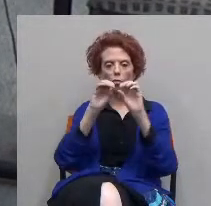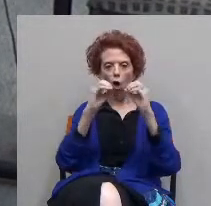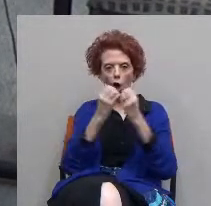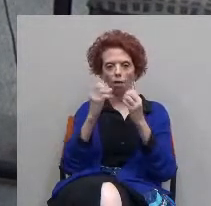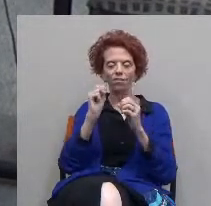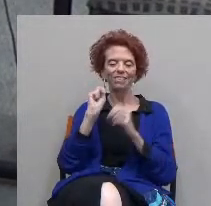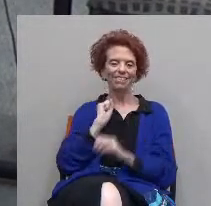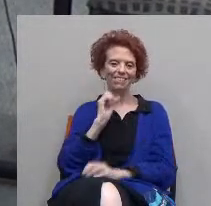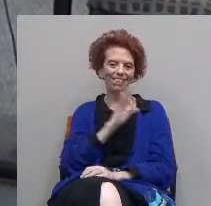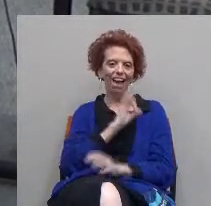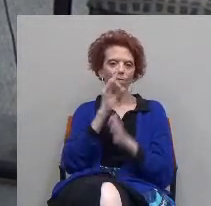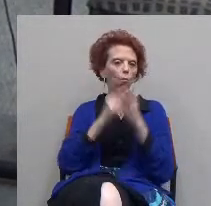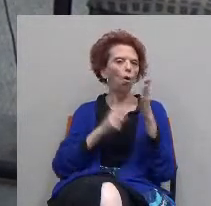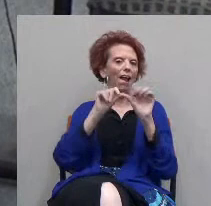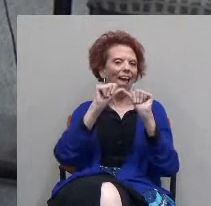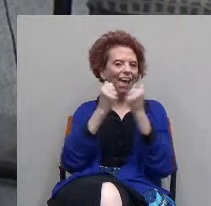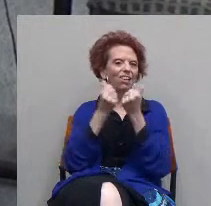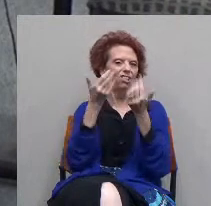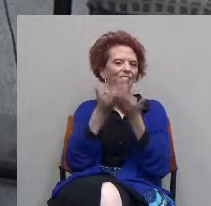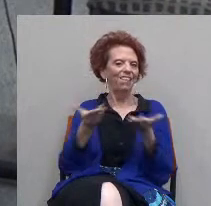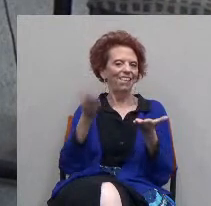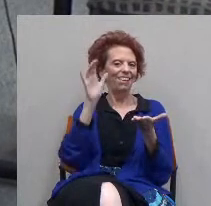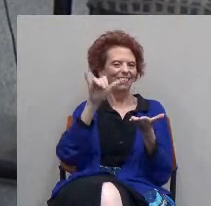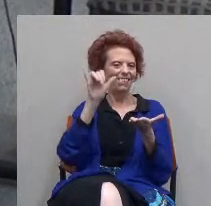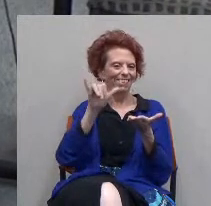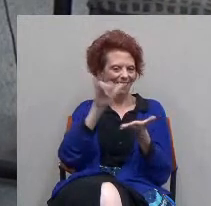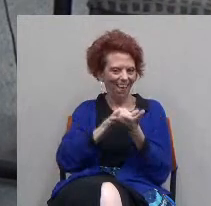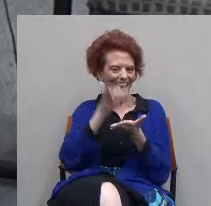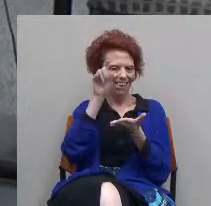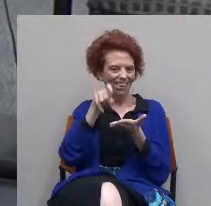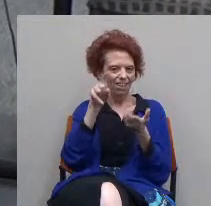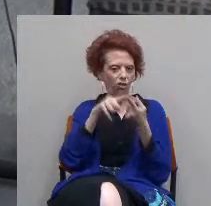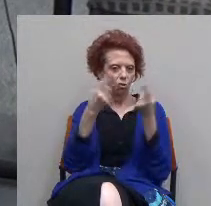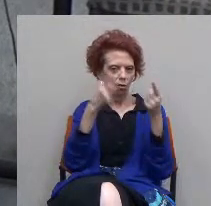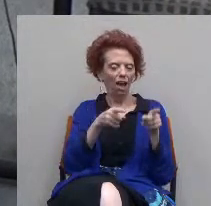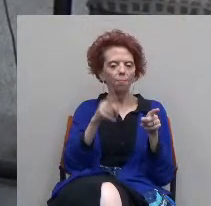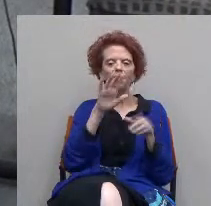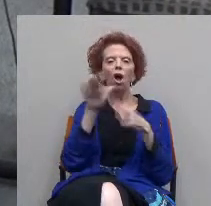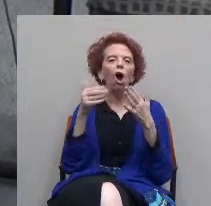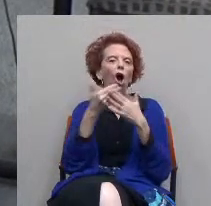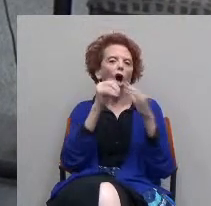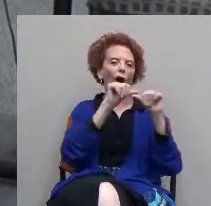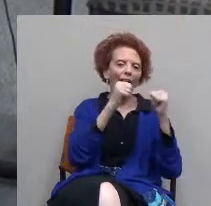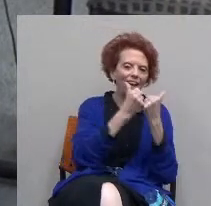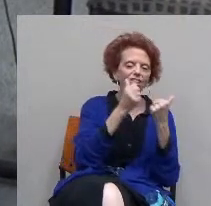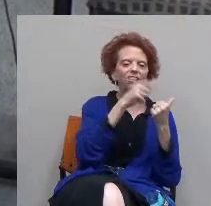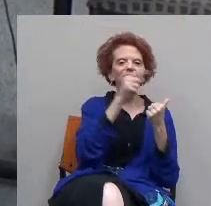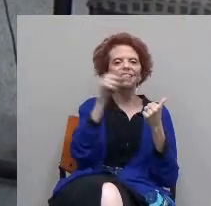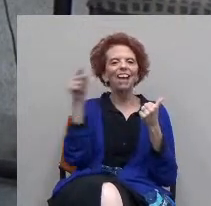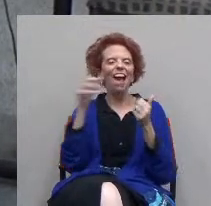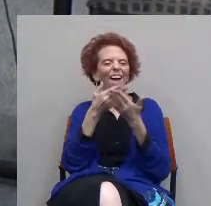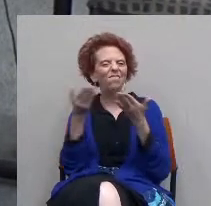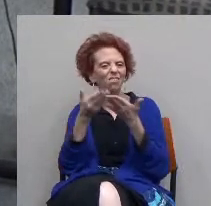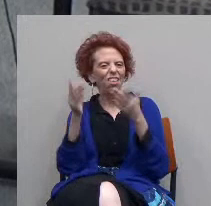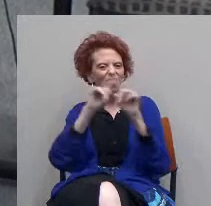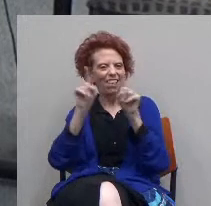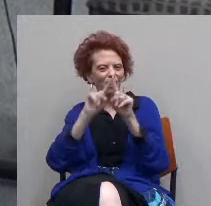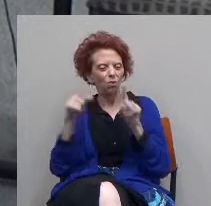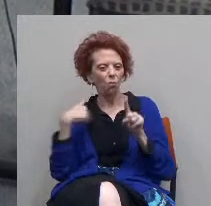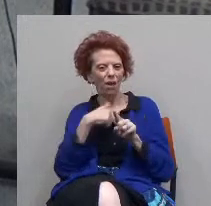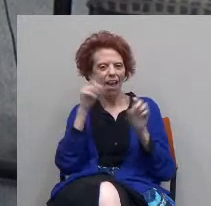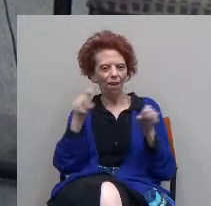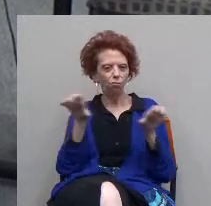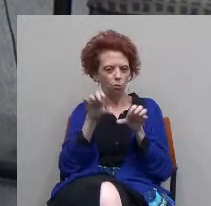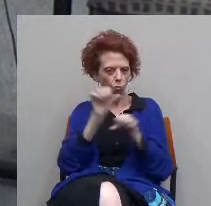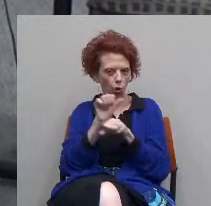of what are the agency things that need to happen. So every agency has bumps in statute that we have to work out or work around.